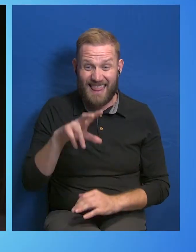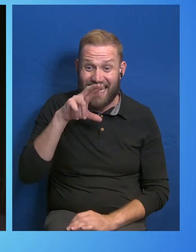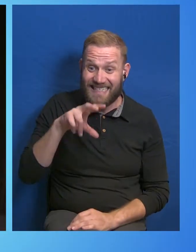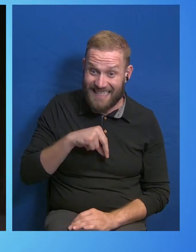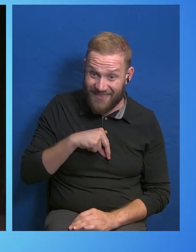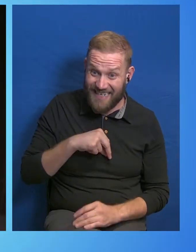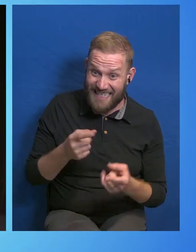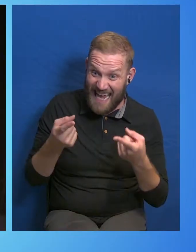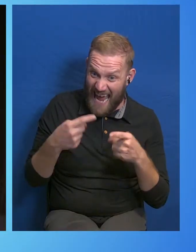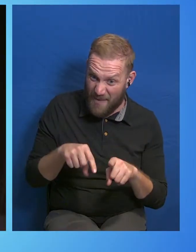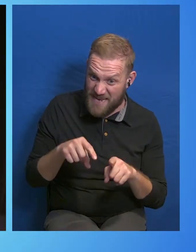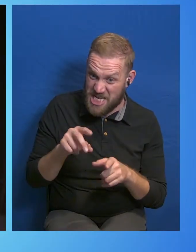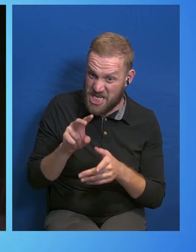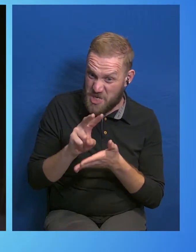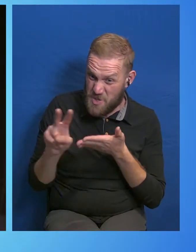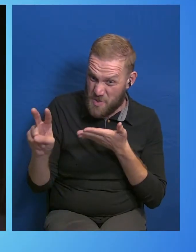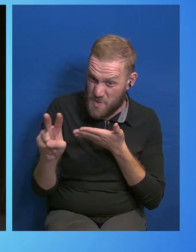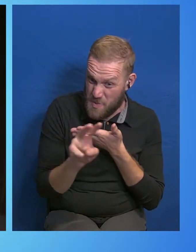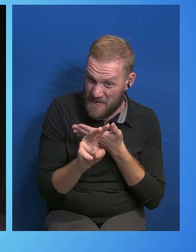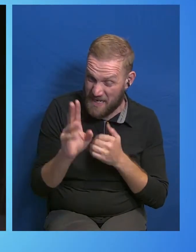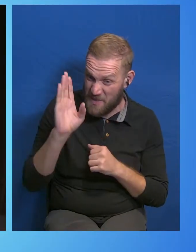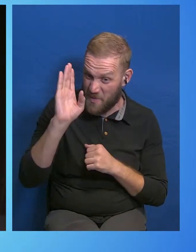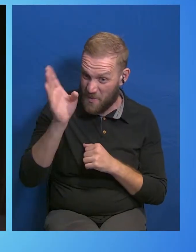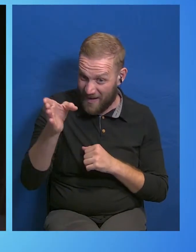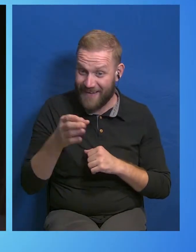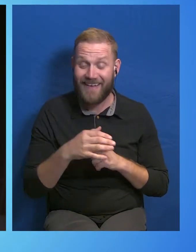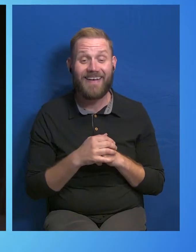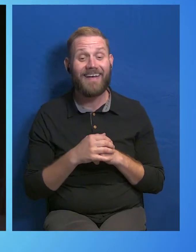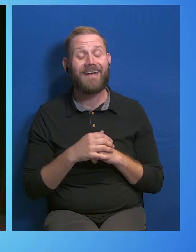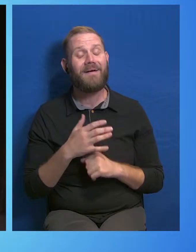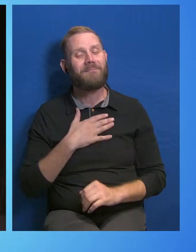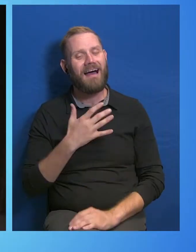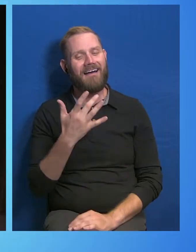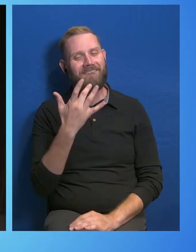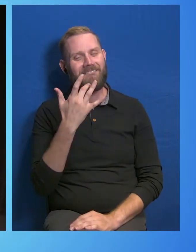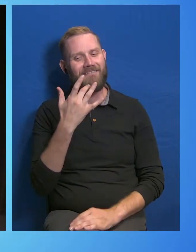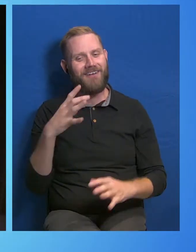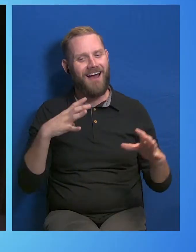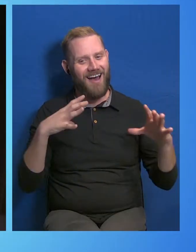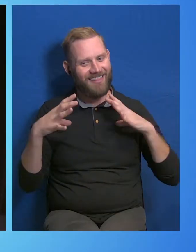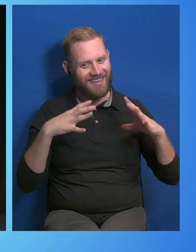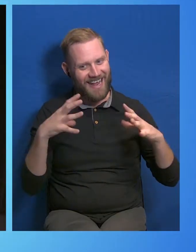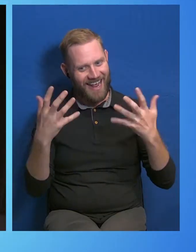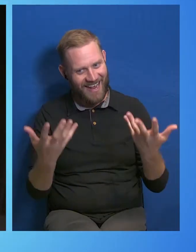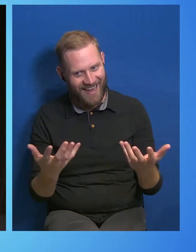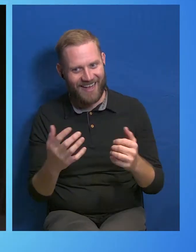Thanksgiving is coming in just 2 weeks, and that is my favorite holiday